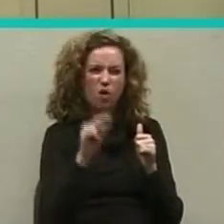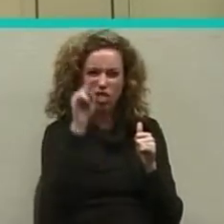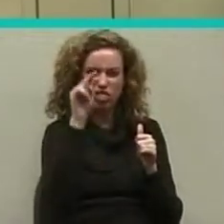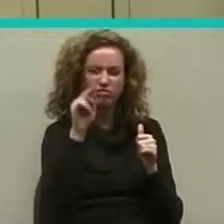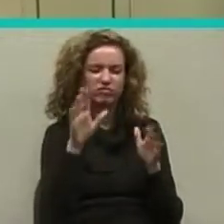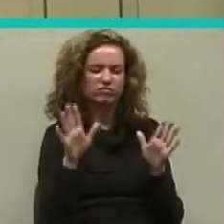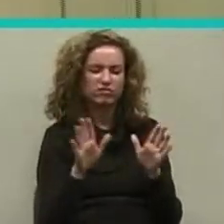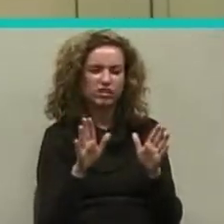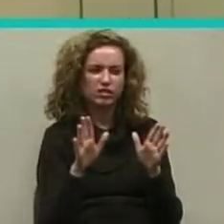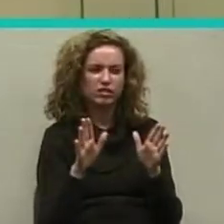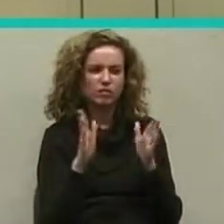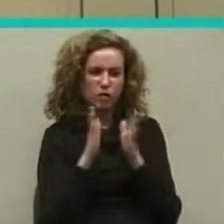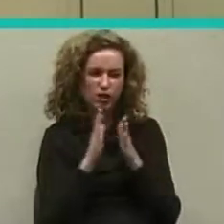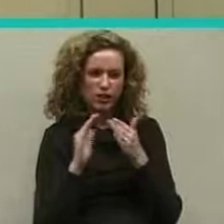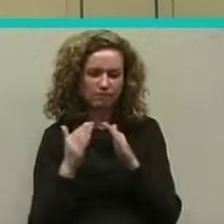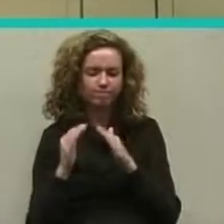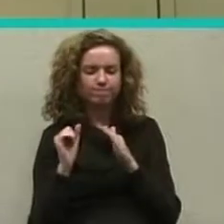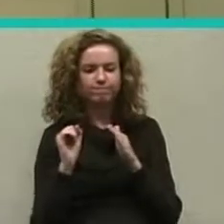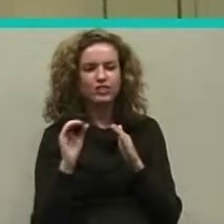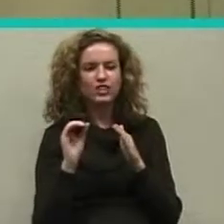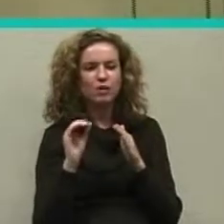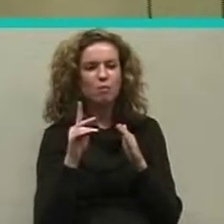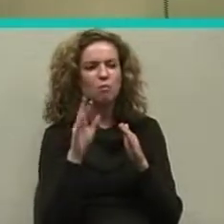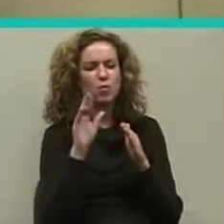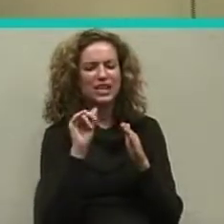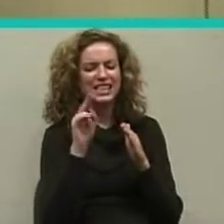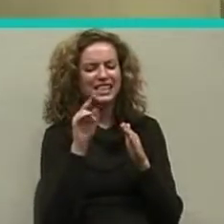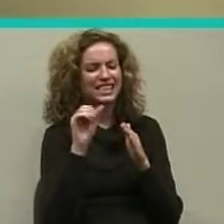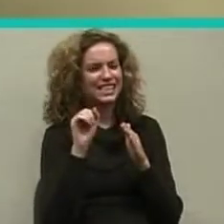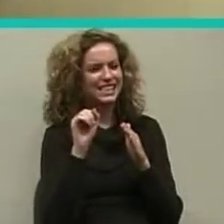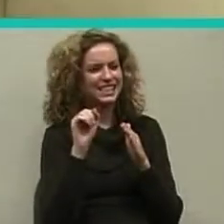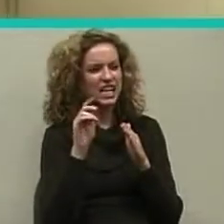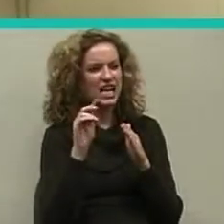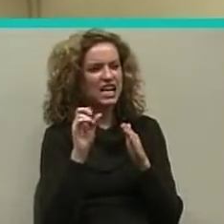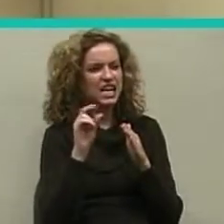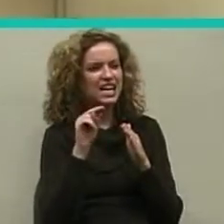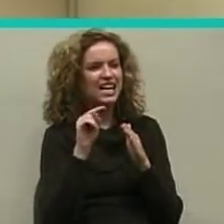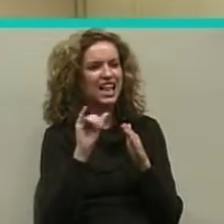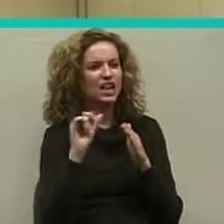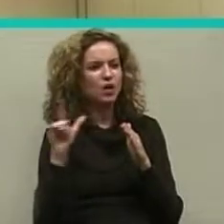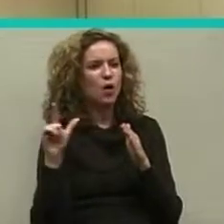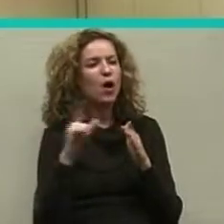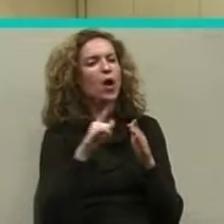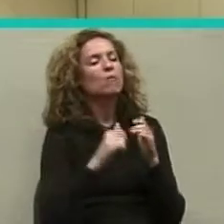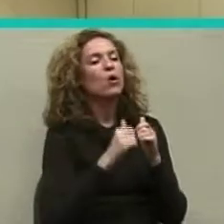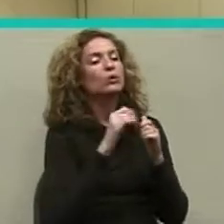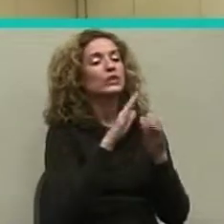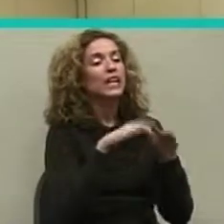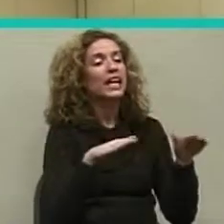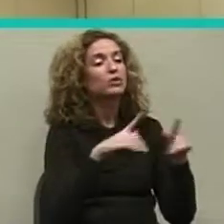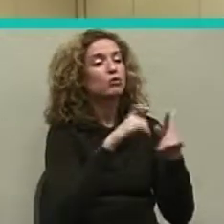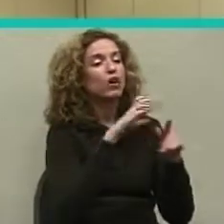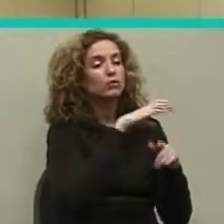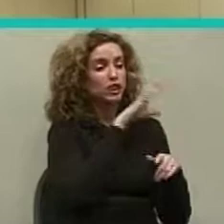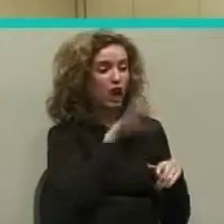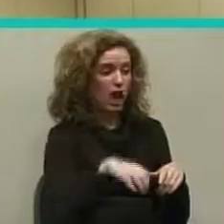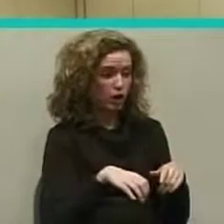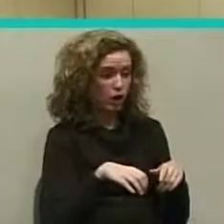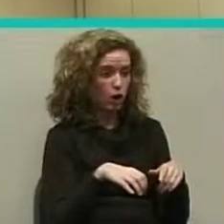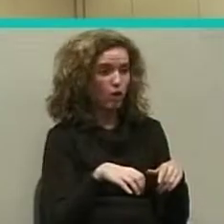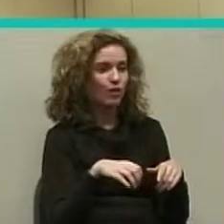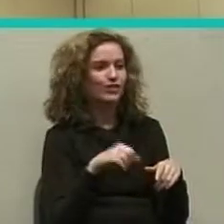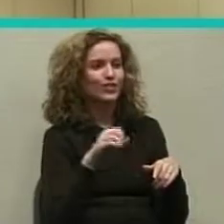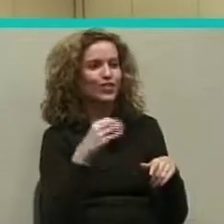okay. Princeton, Illinois is, a little farm community. Most of our kids came from Chicago. Right? Friday